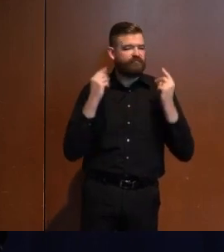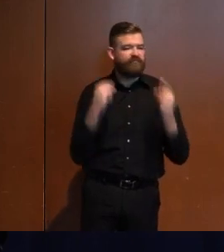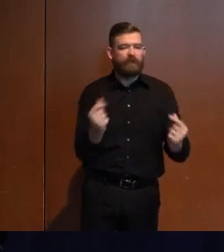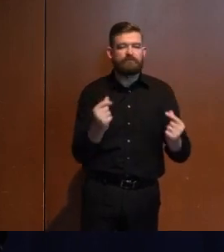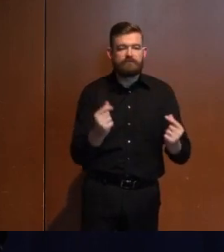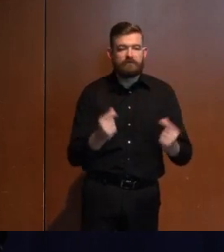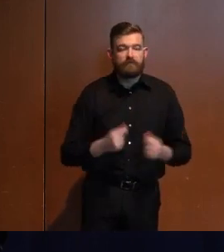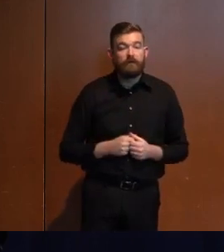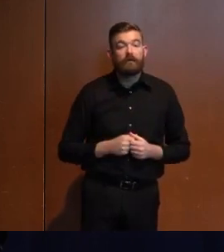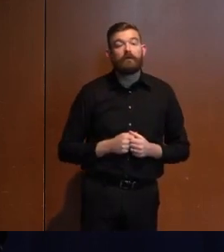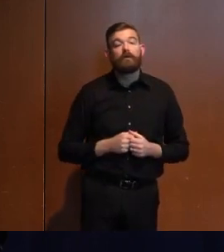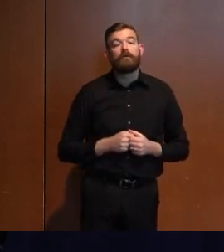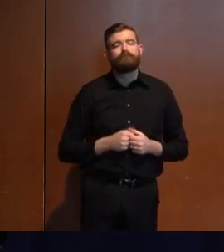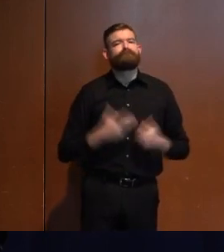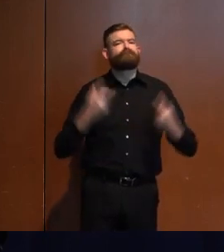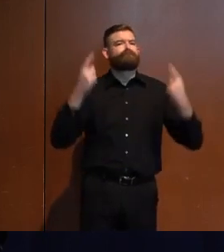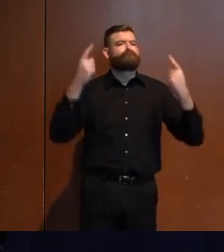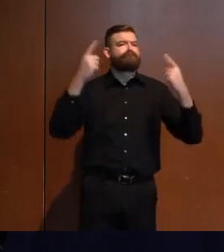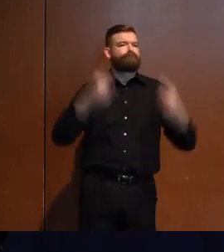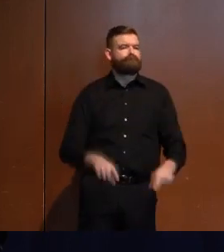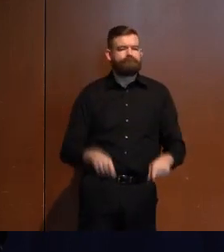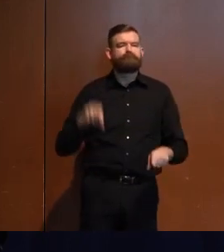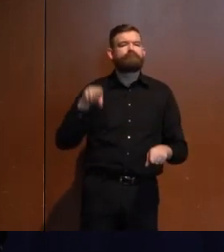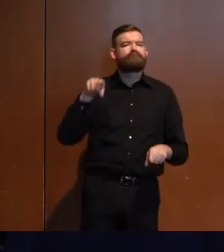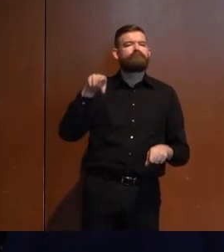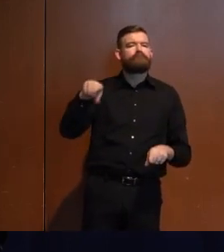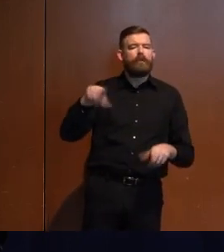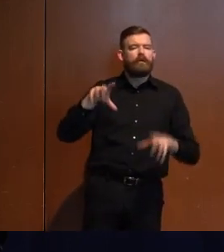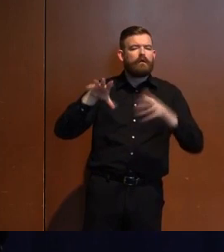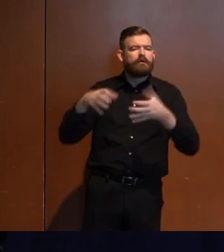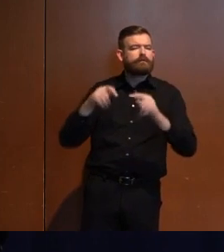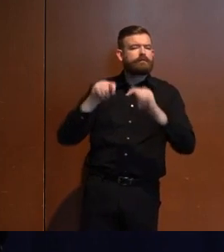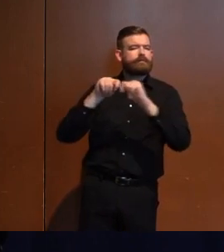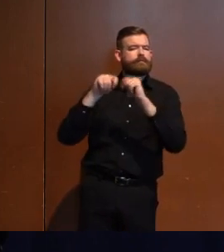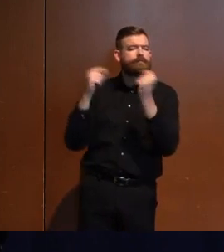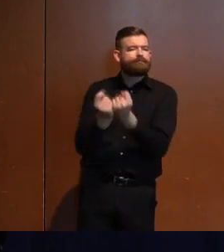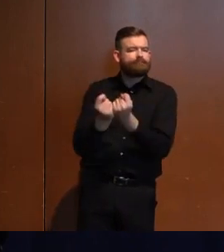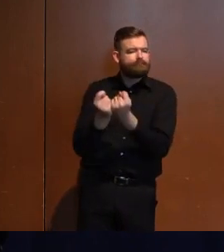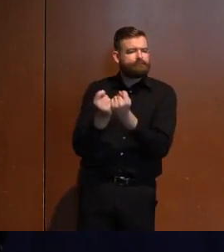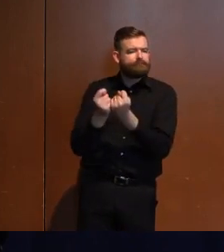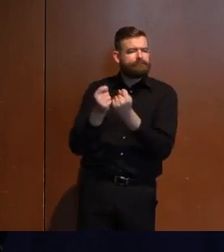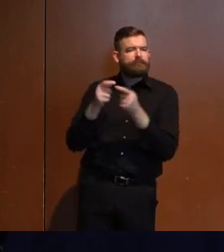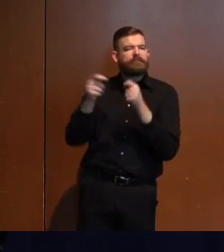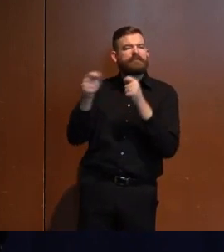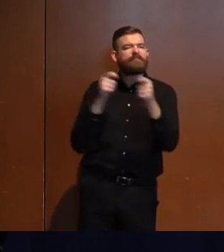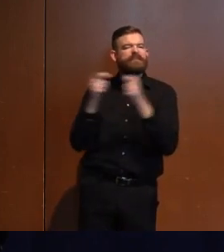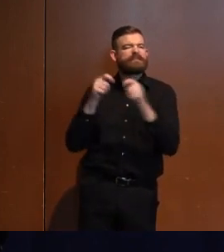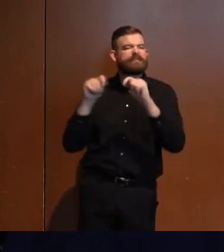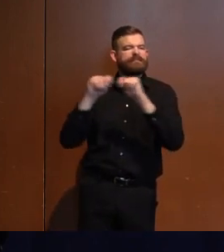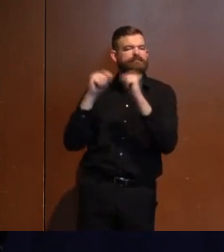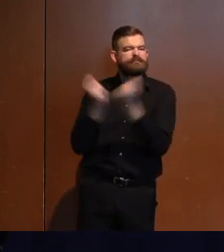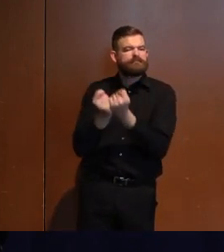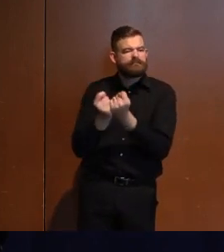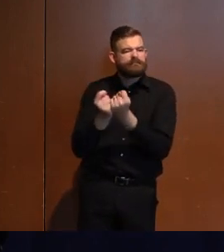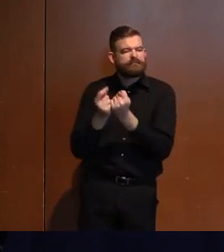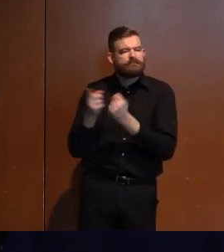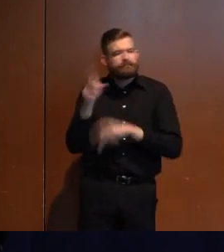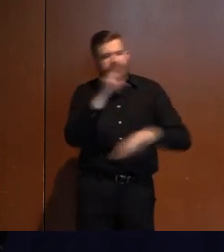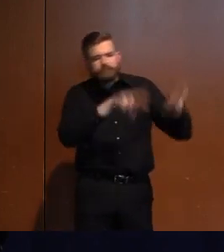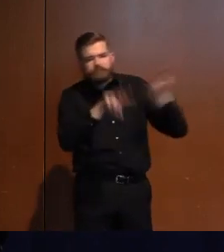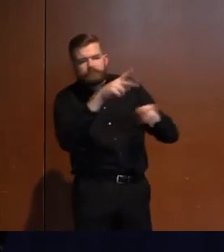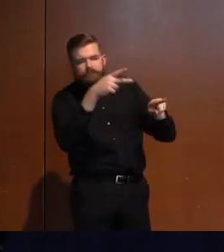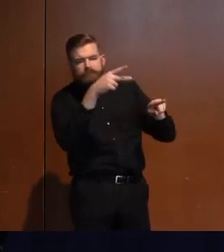and FEMA, New York National Guard, Jersey National Guard, watching how they're getting theirs done. So if there's anything that we can learn, even in that